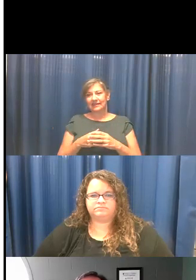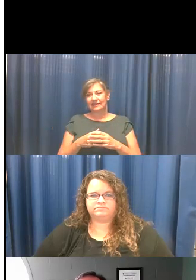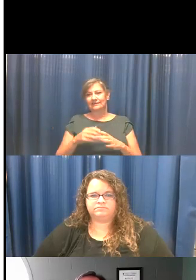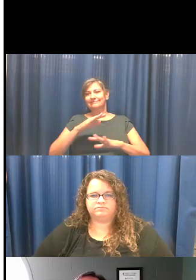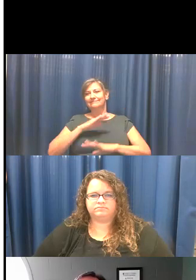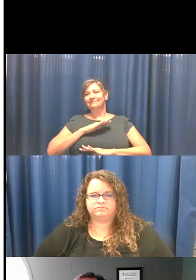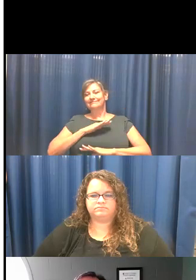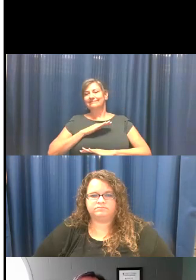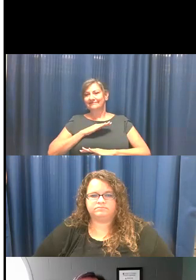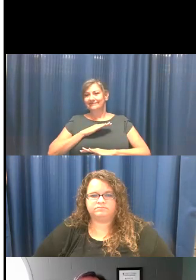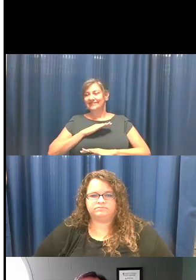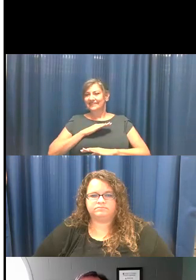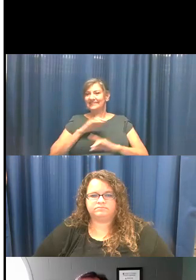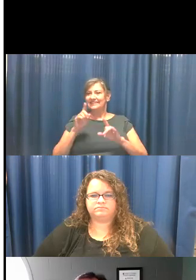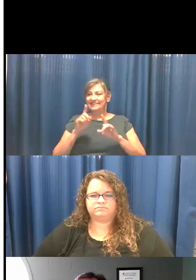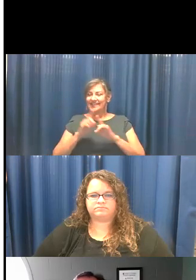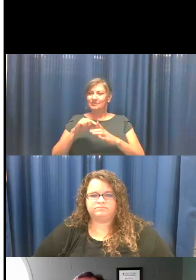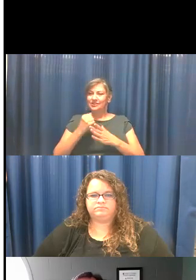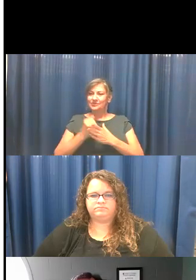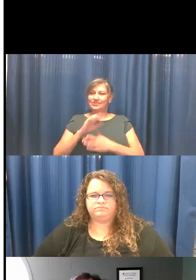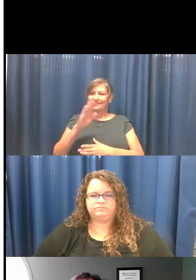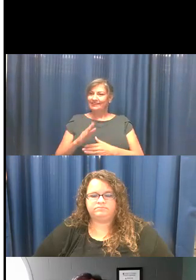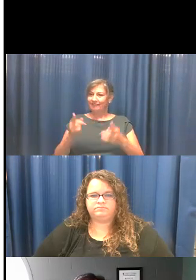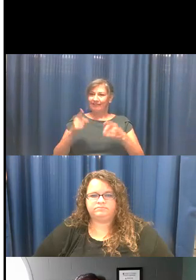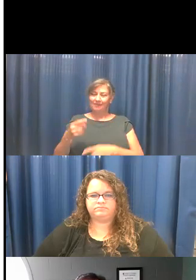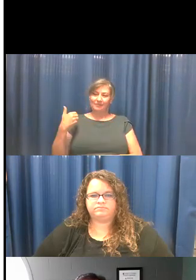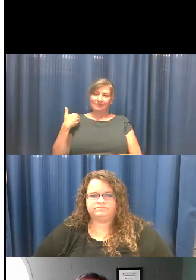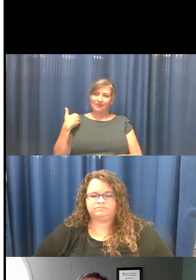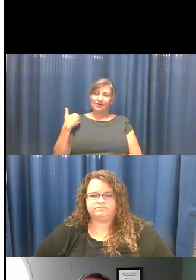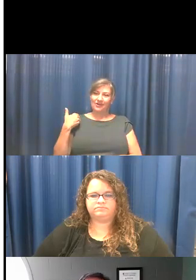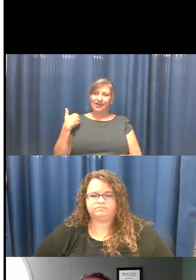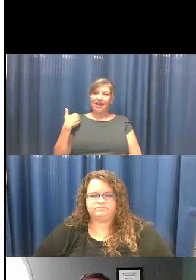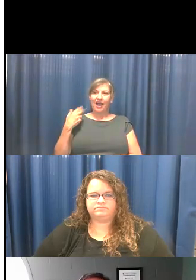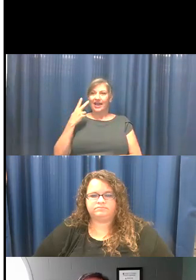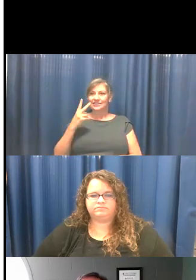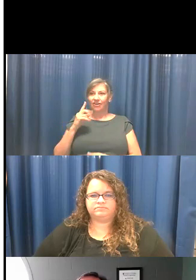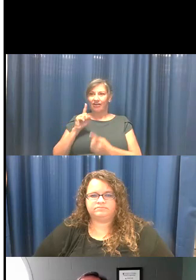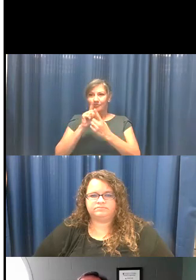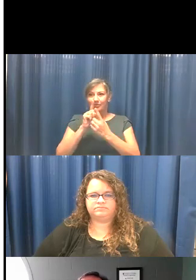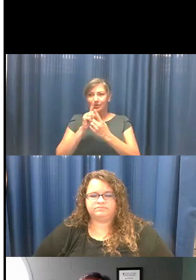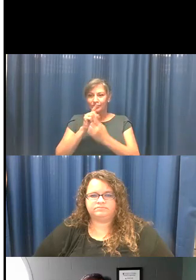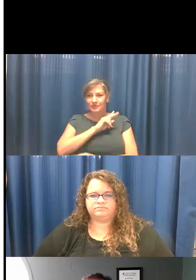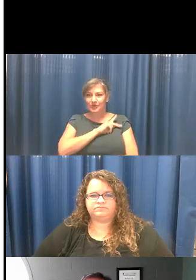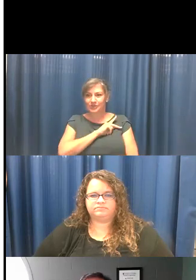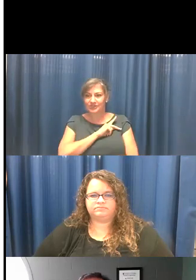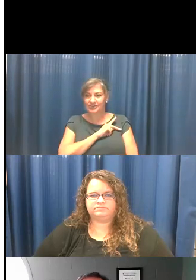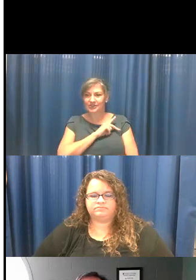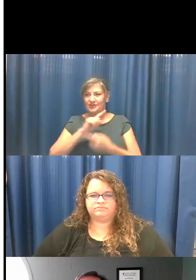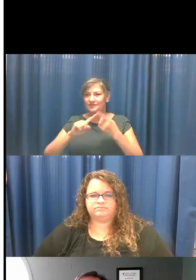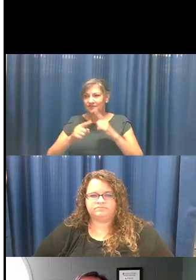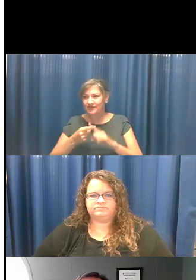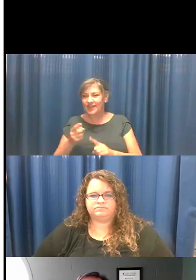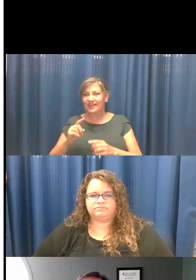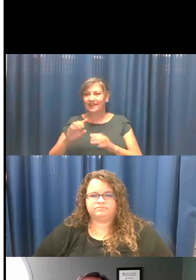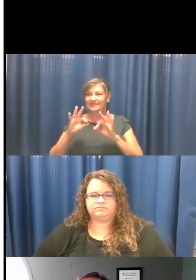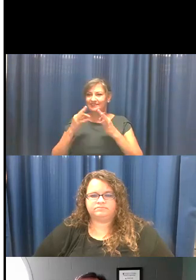that graduation maybe has never been before. I loved getting to see up close and personal the friends and family who